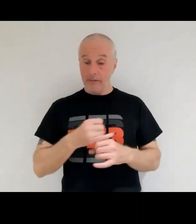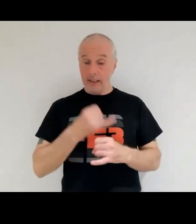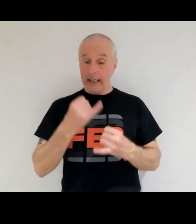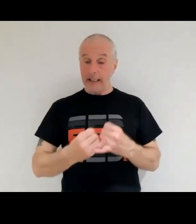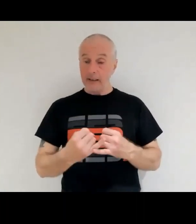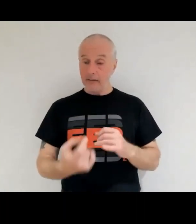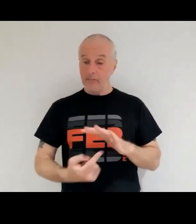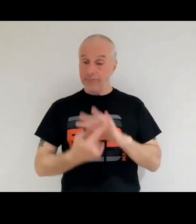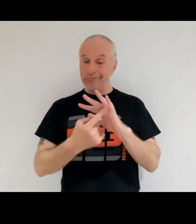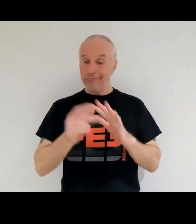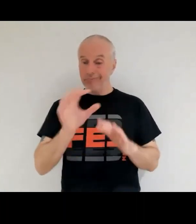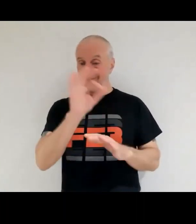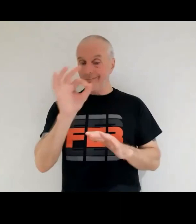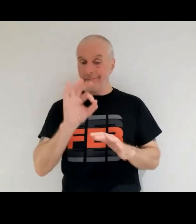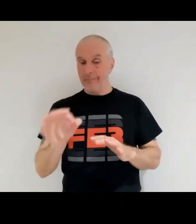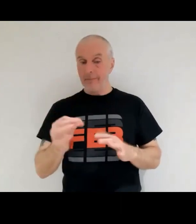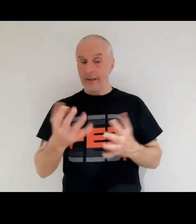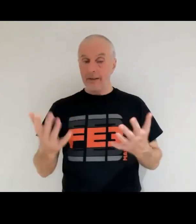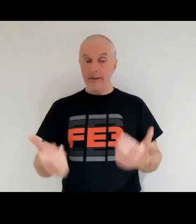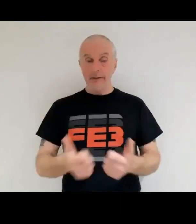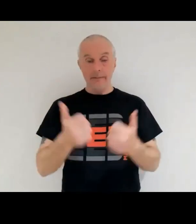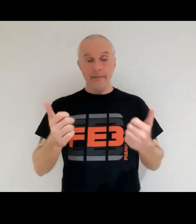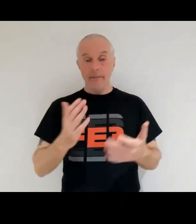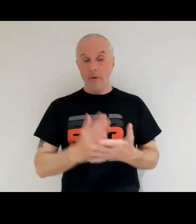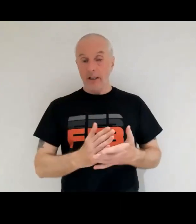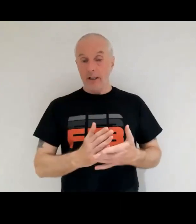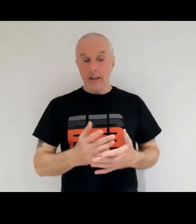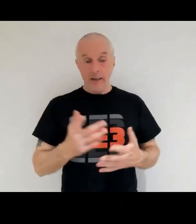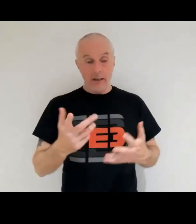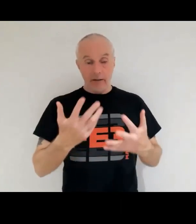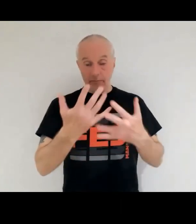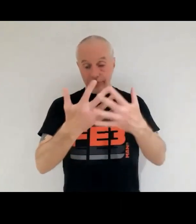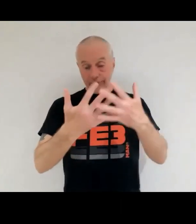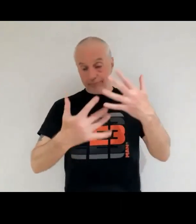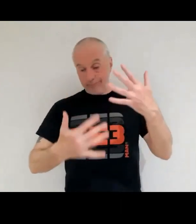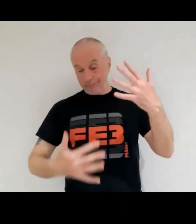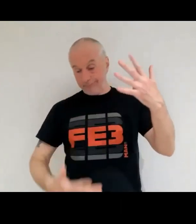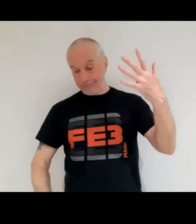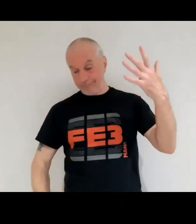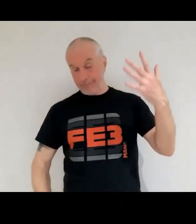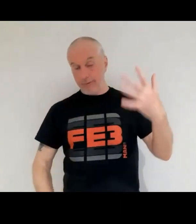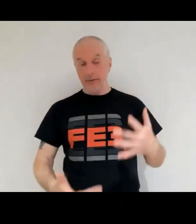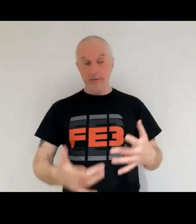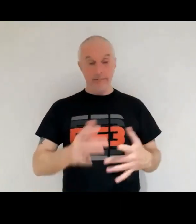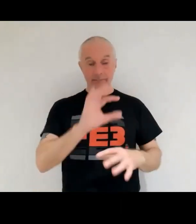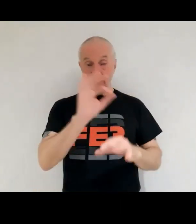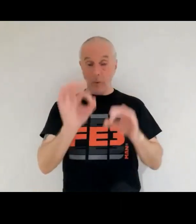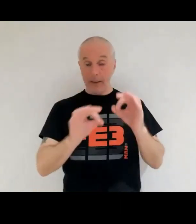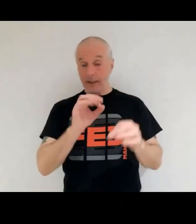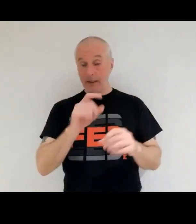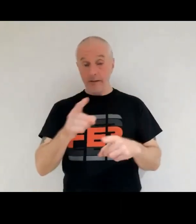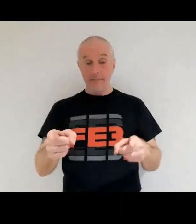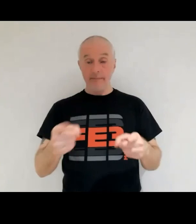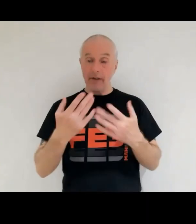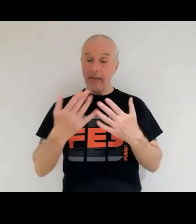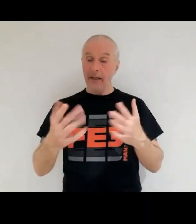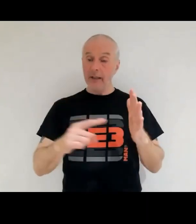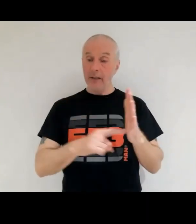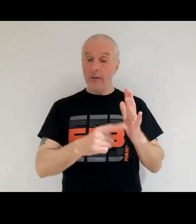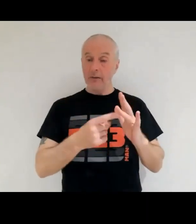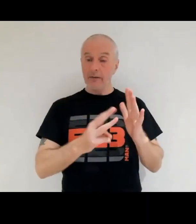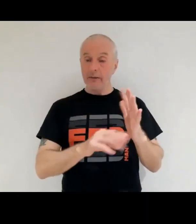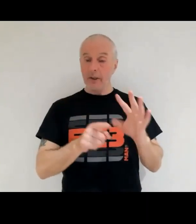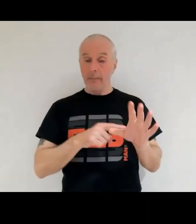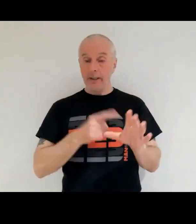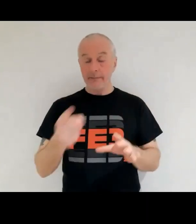very apt place to finish. By far and away, that is the most number of questions we've ever posed to a speaker. So thank you, Tommy, for not